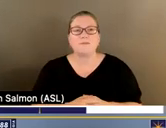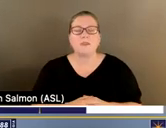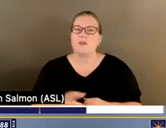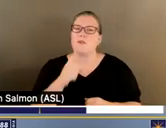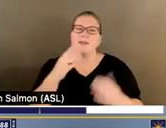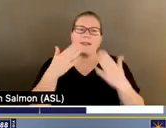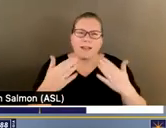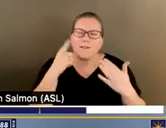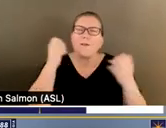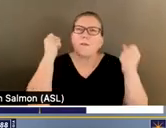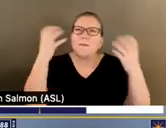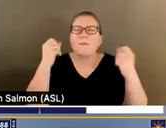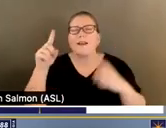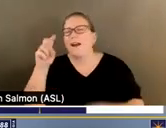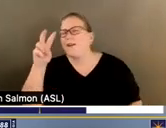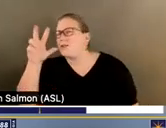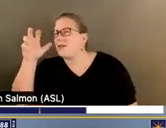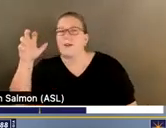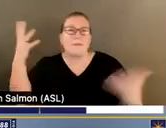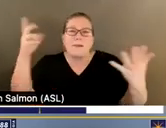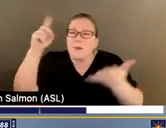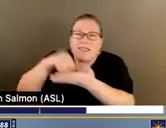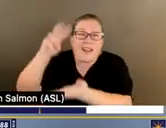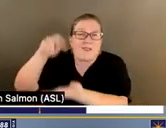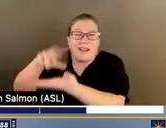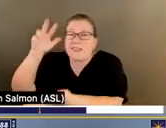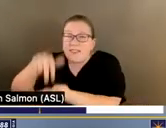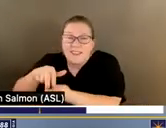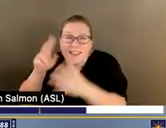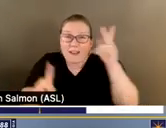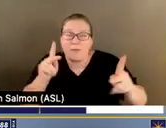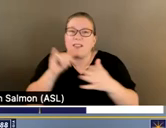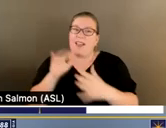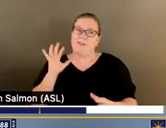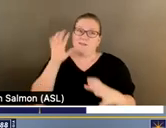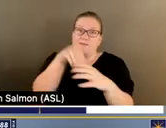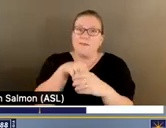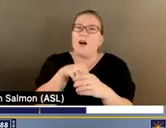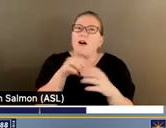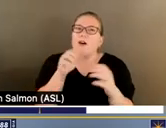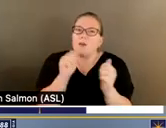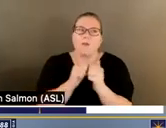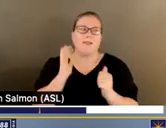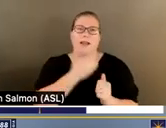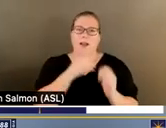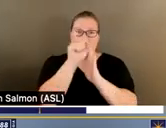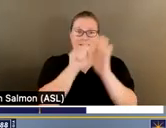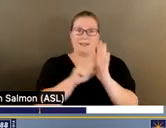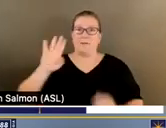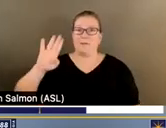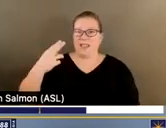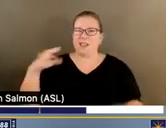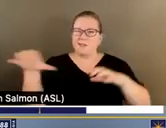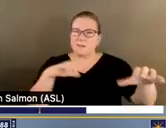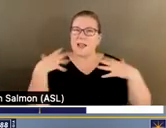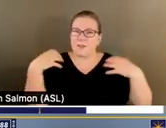maybe even thousands at this point of people who have been involved in the evolution of our state's behavioral health system on a